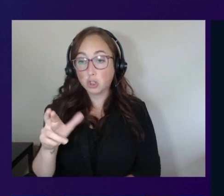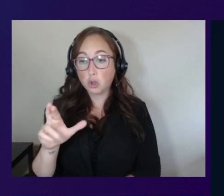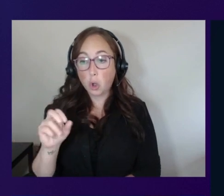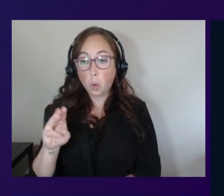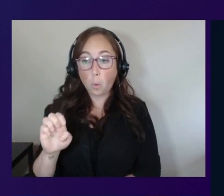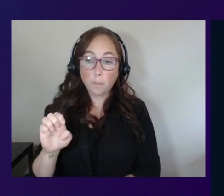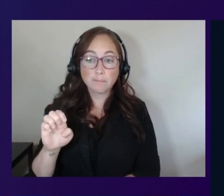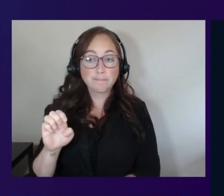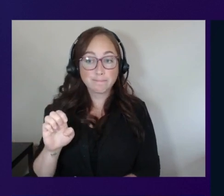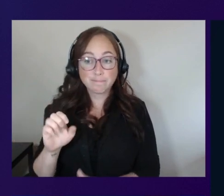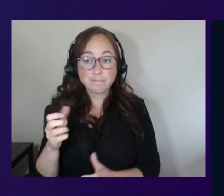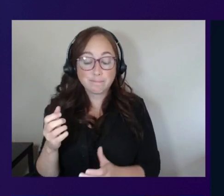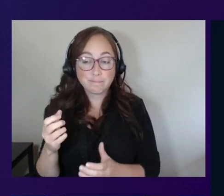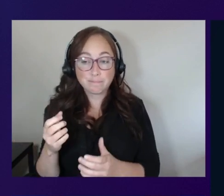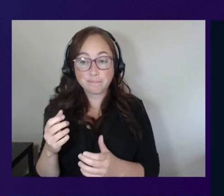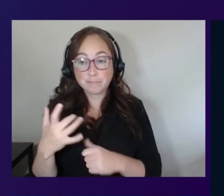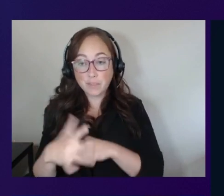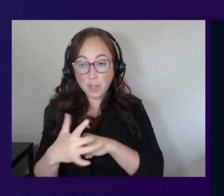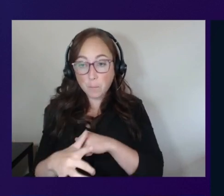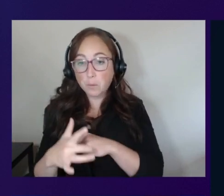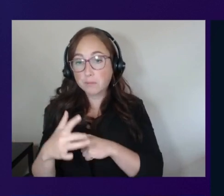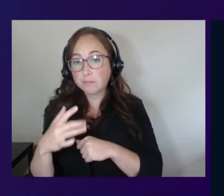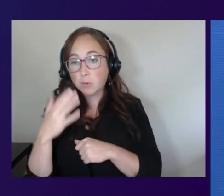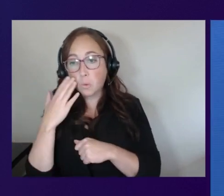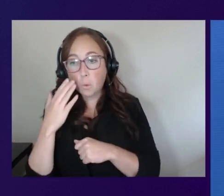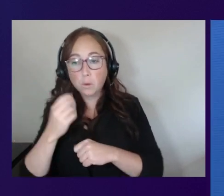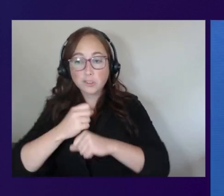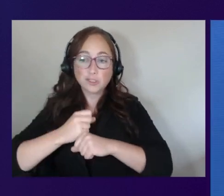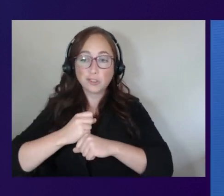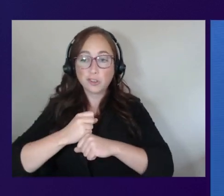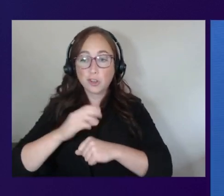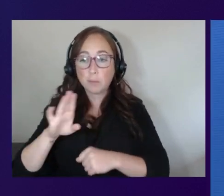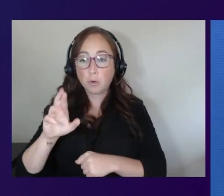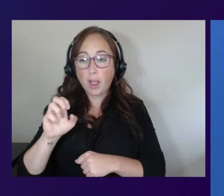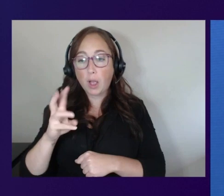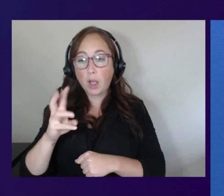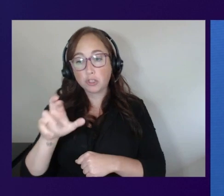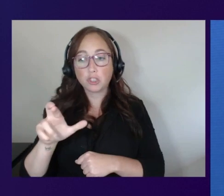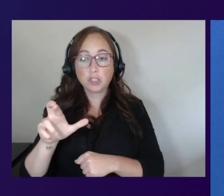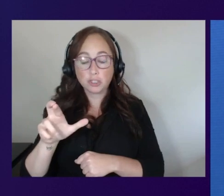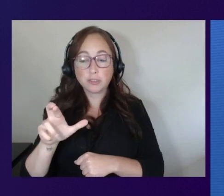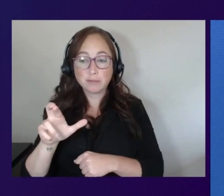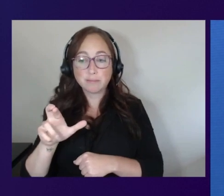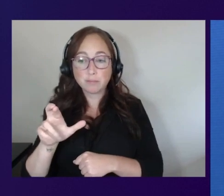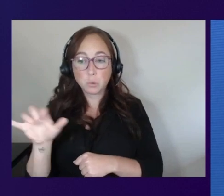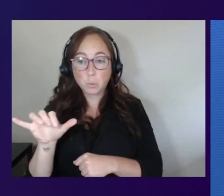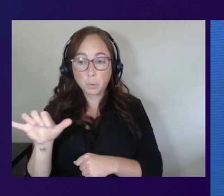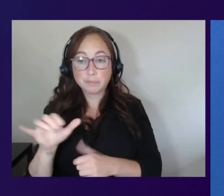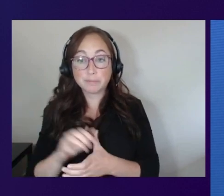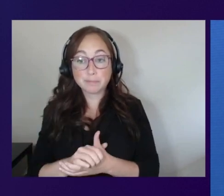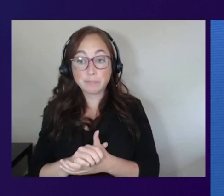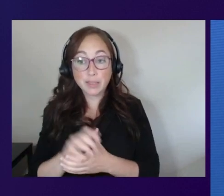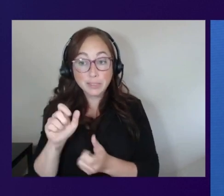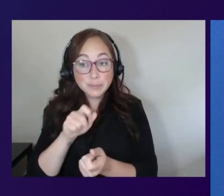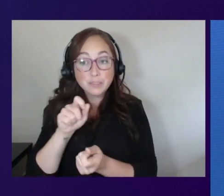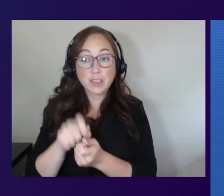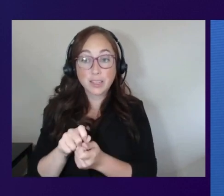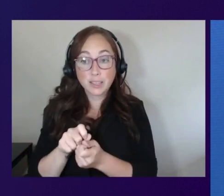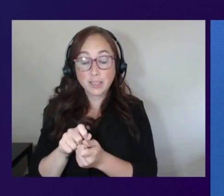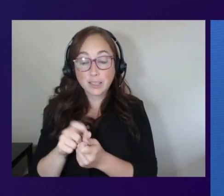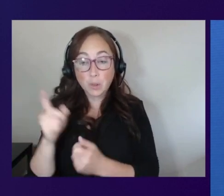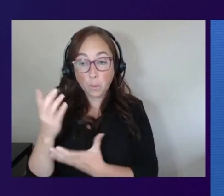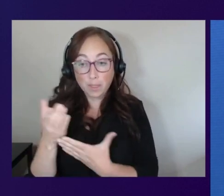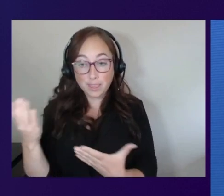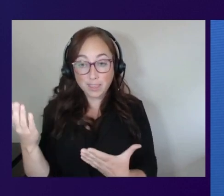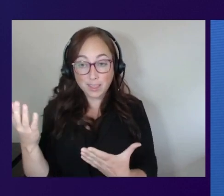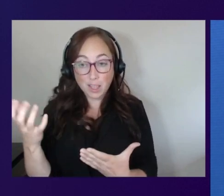browser and securely browse, the content or access your corporate resources. And specifically, one thing I want to call out